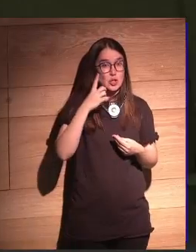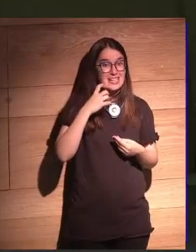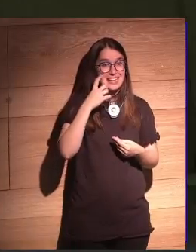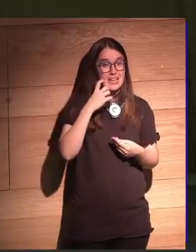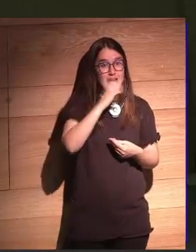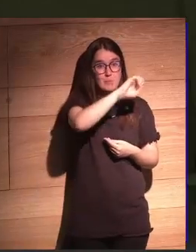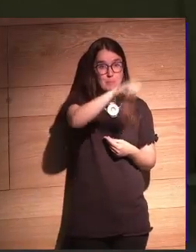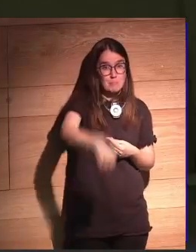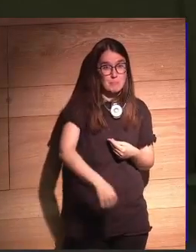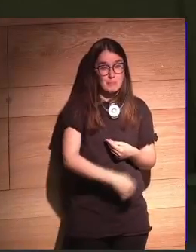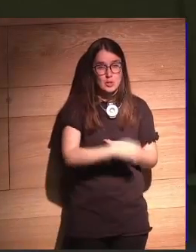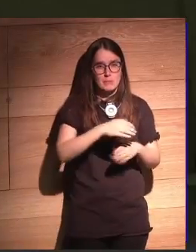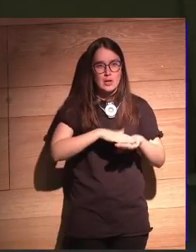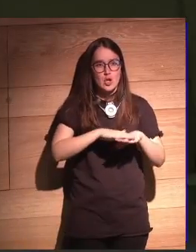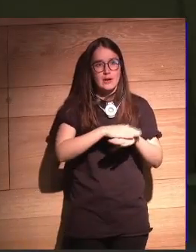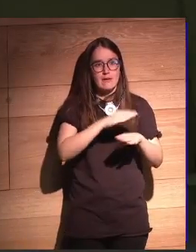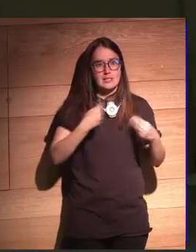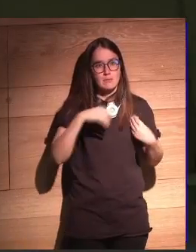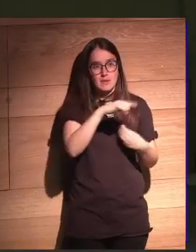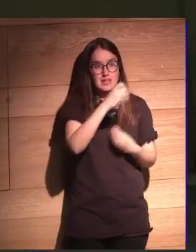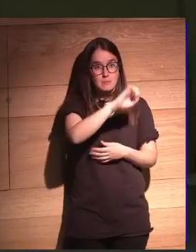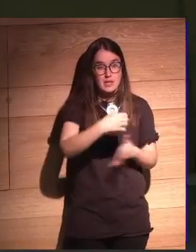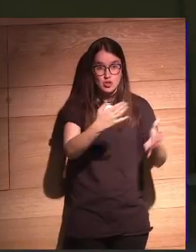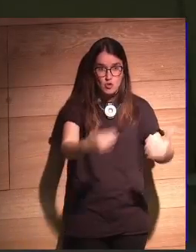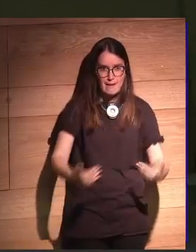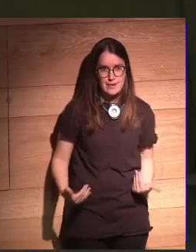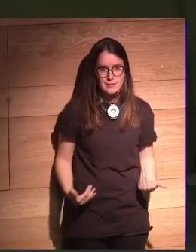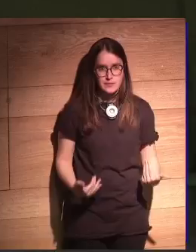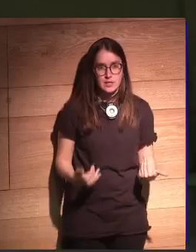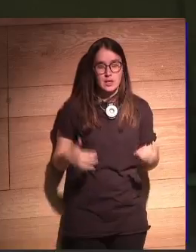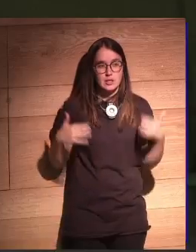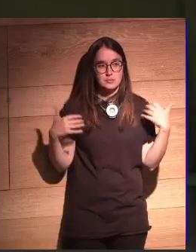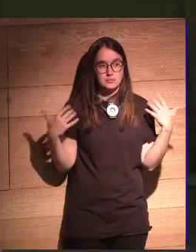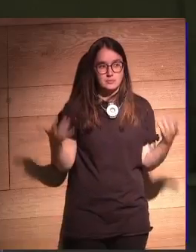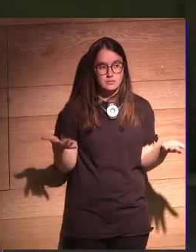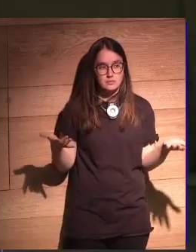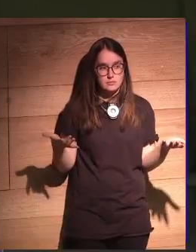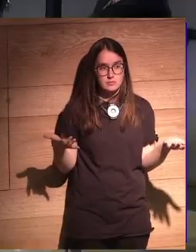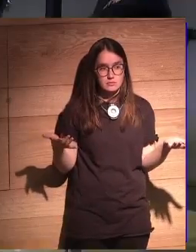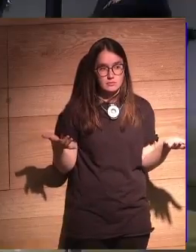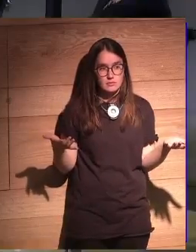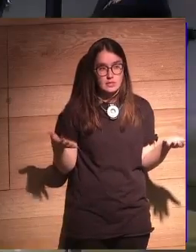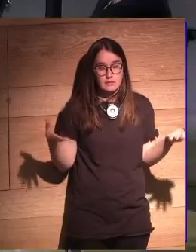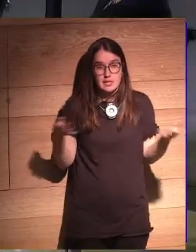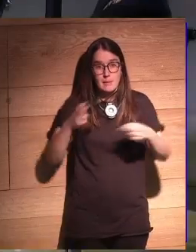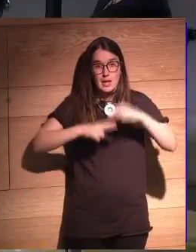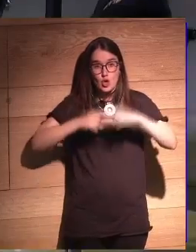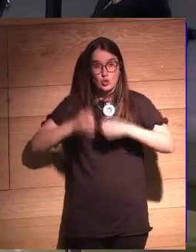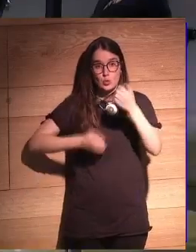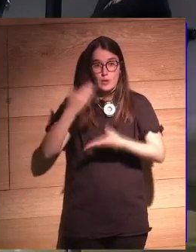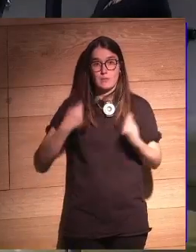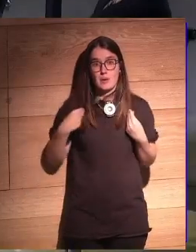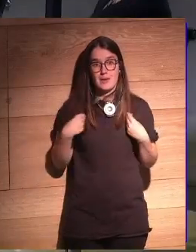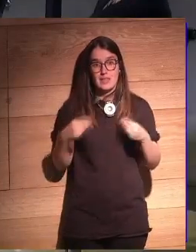empty houses. This idea that we all had in mind does not exist in reality. So,